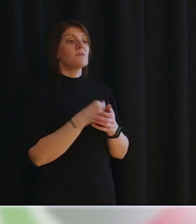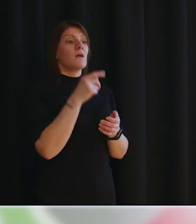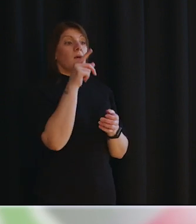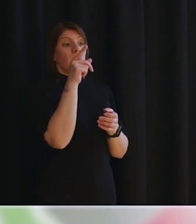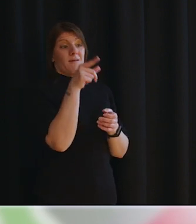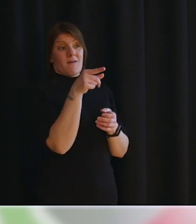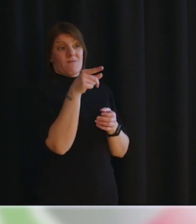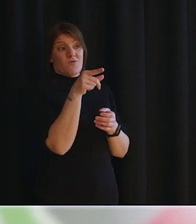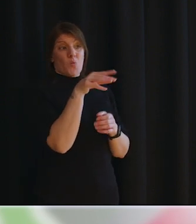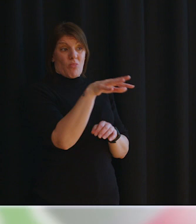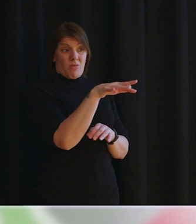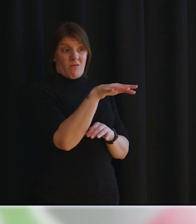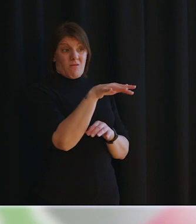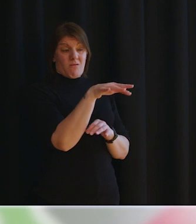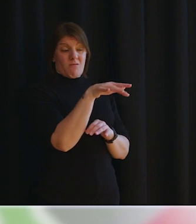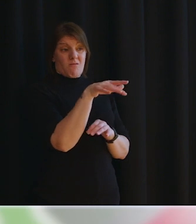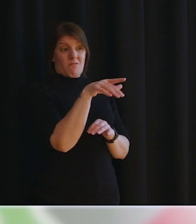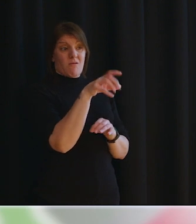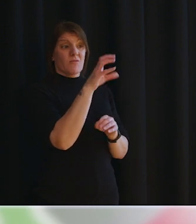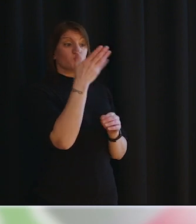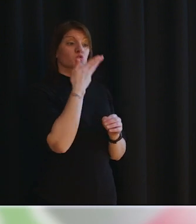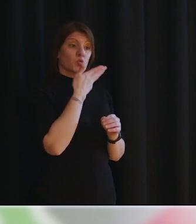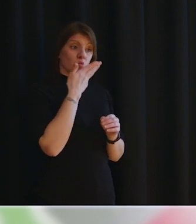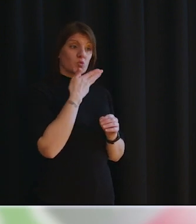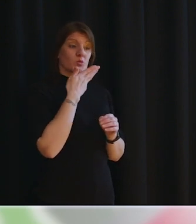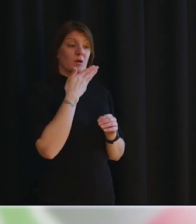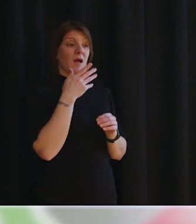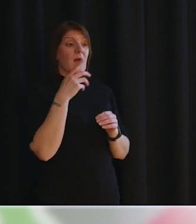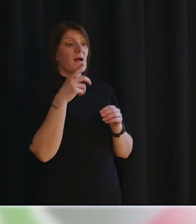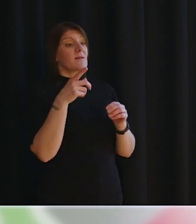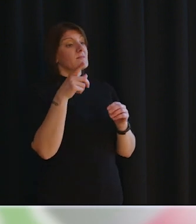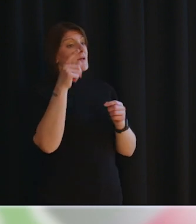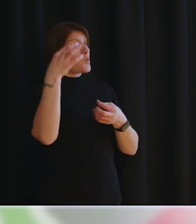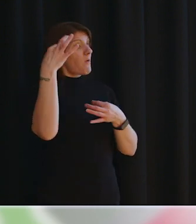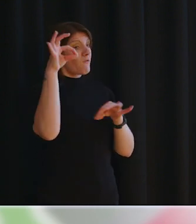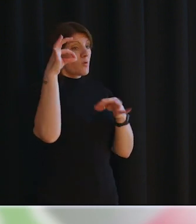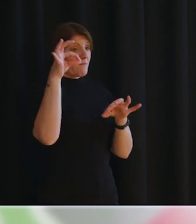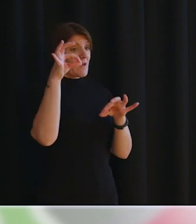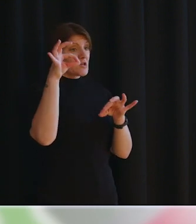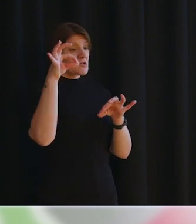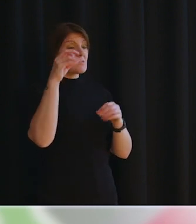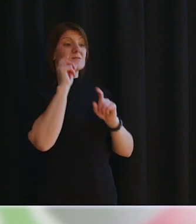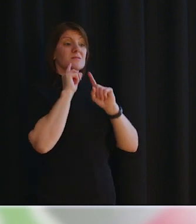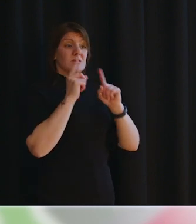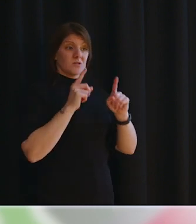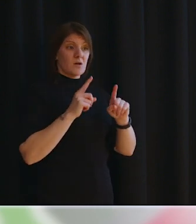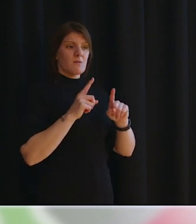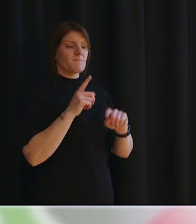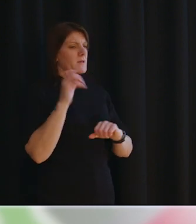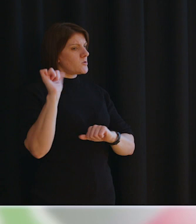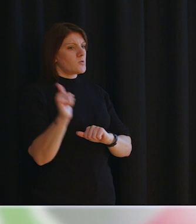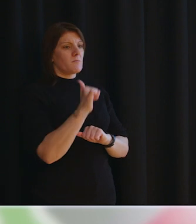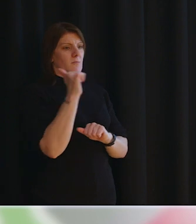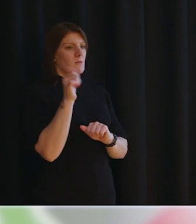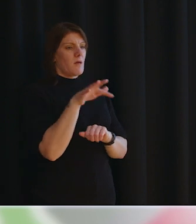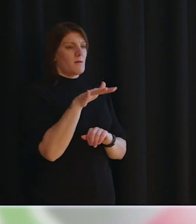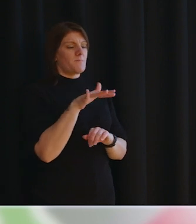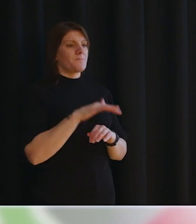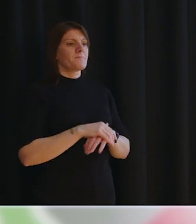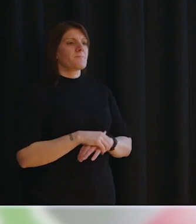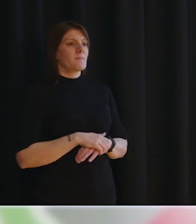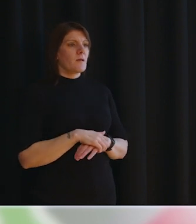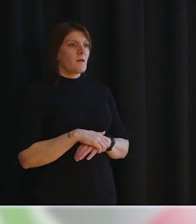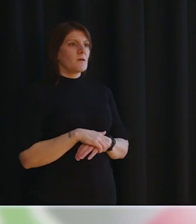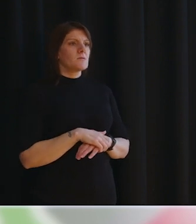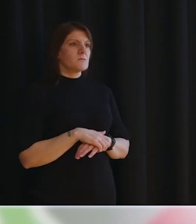isn't a teacher but they're called the SENCo, schools can't do that. Some schools try to do that, but they should not do that. So they